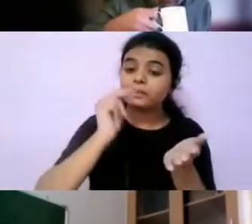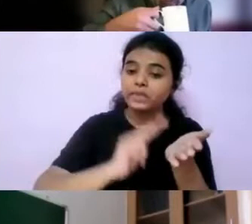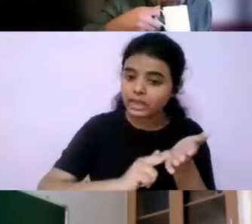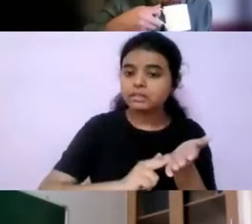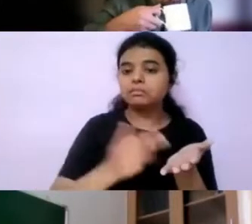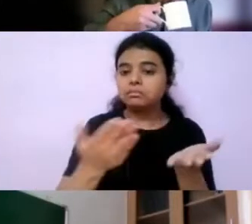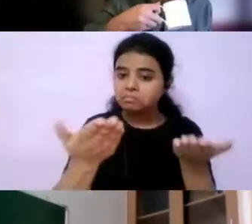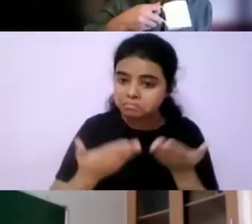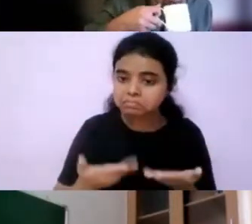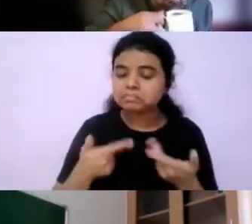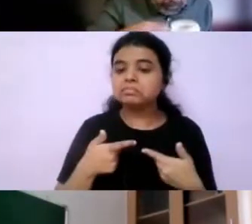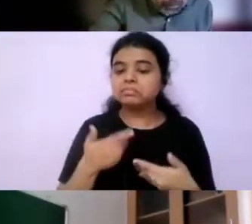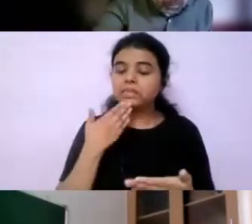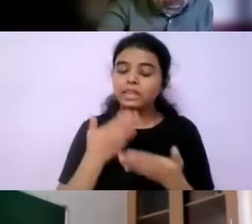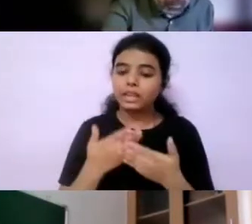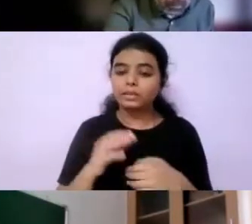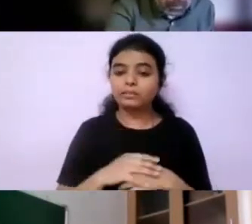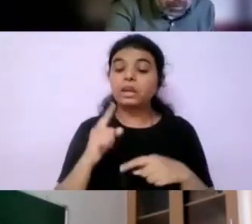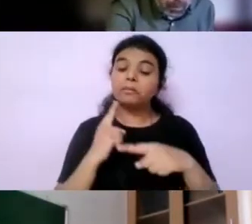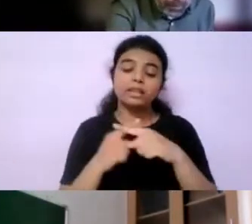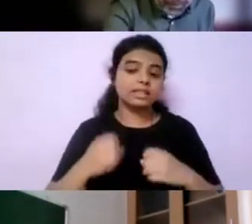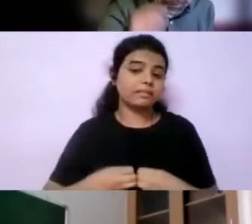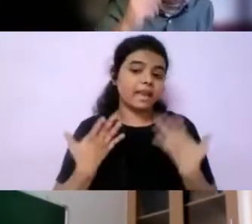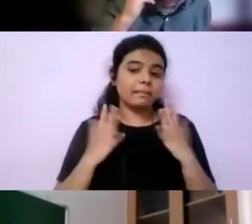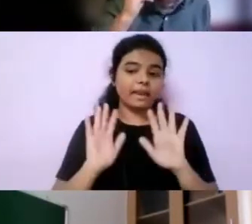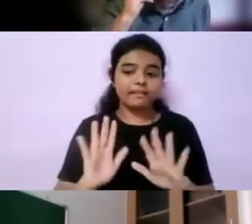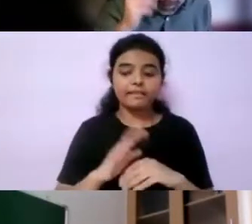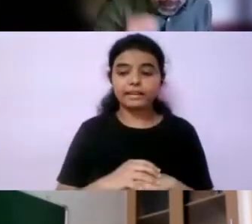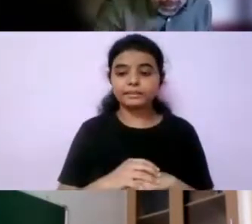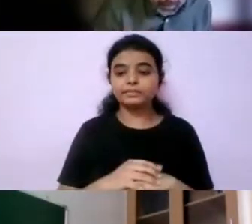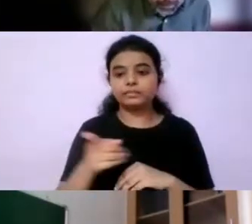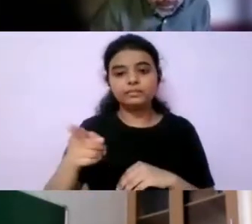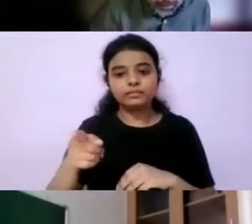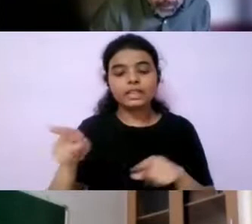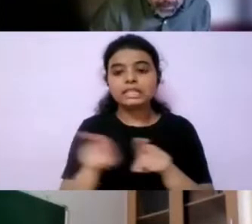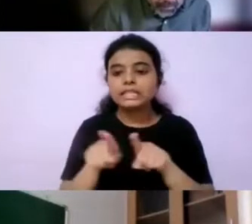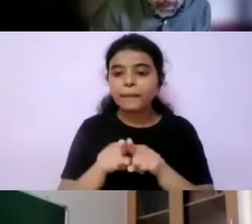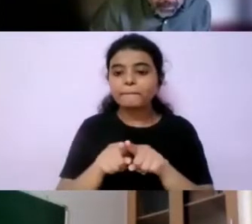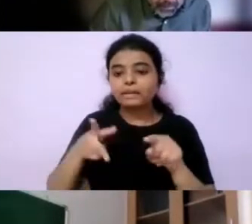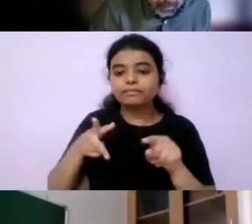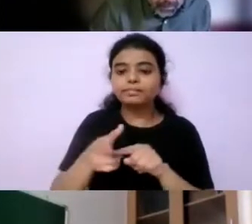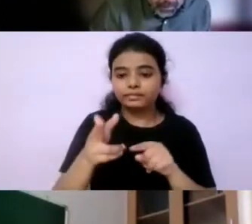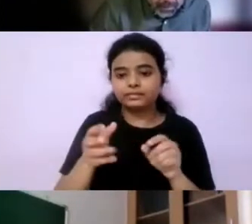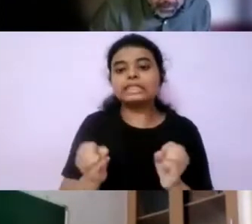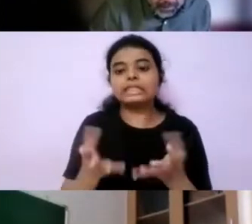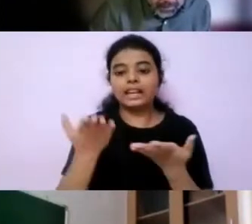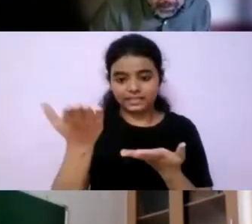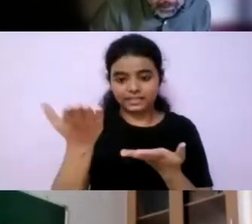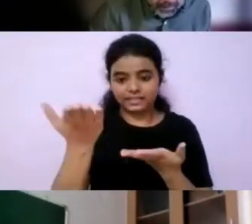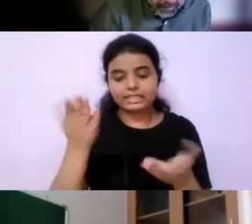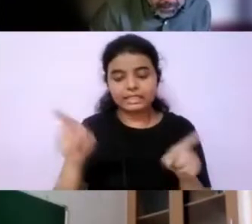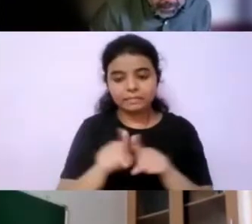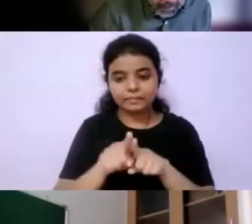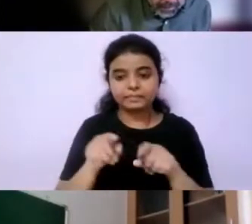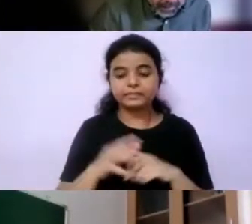series, and I'm also glad that he's inaugurating it in a way with his lecture.